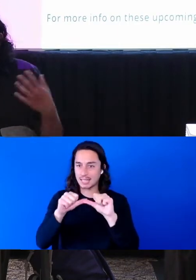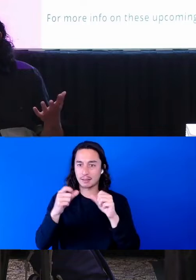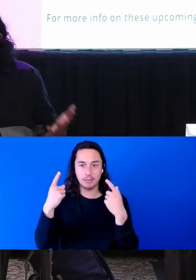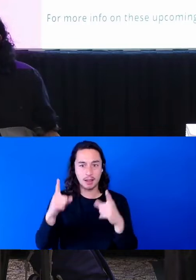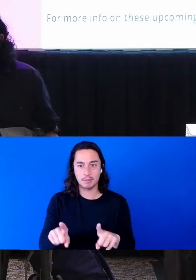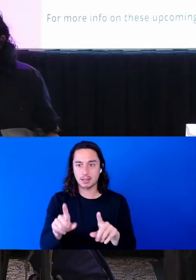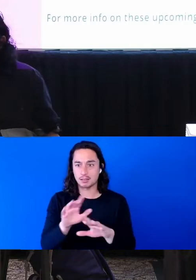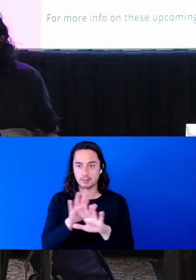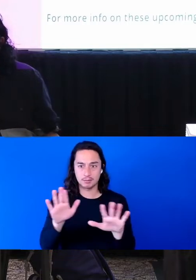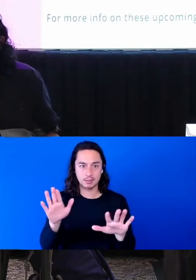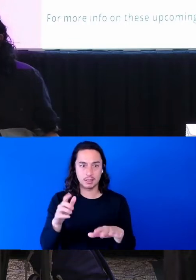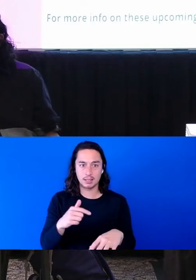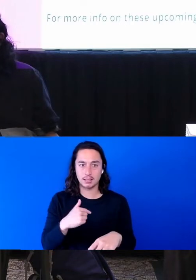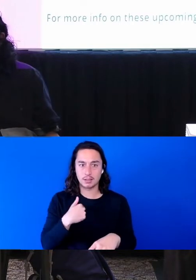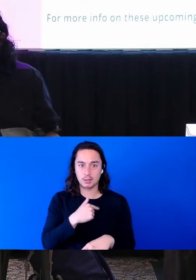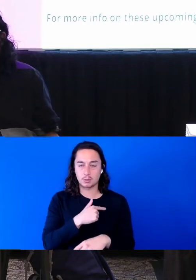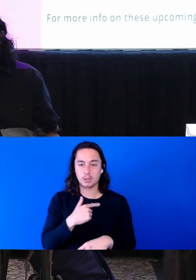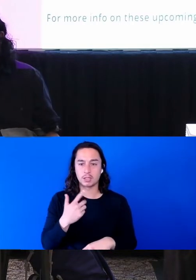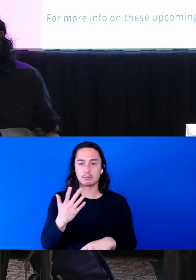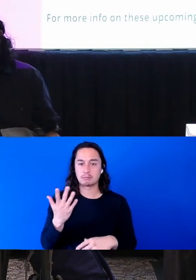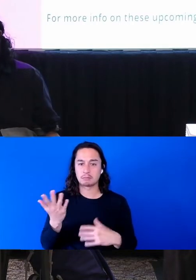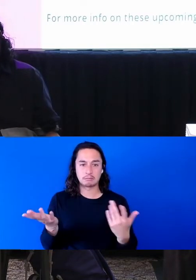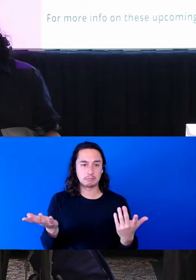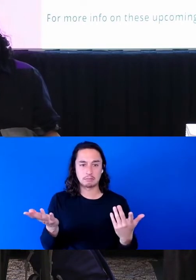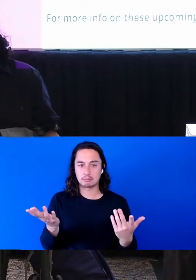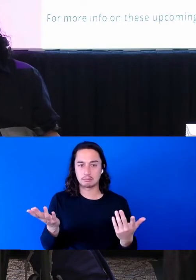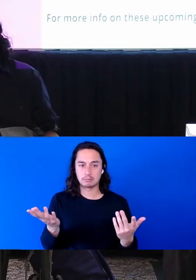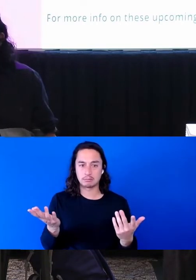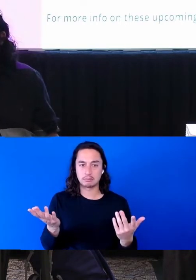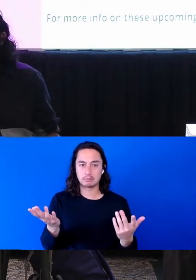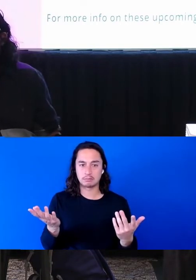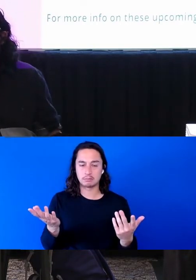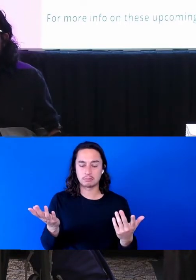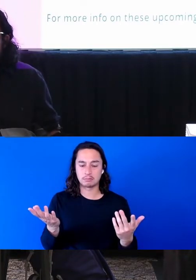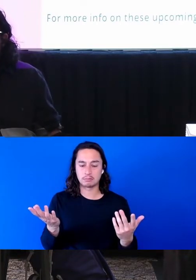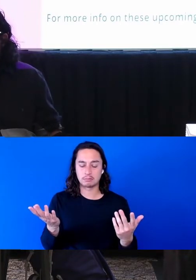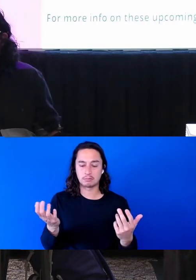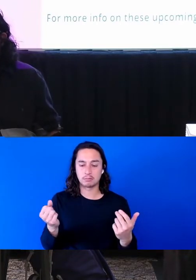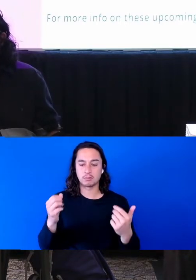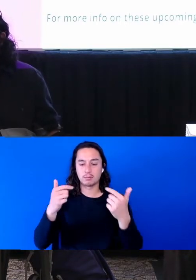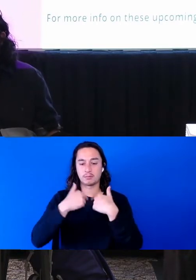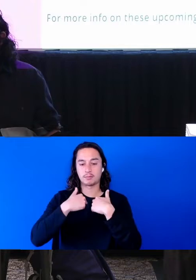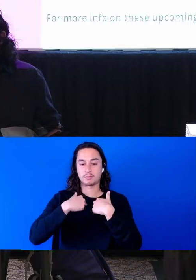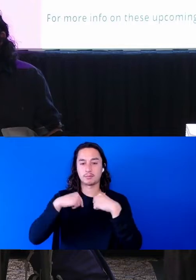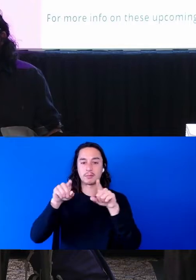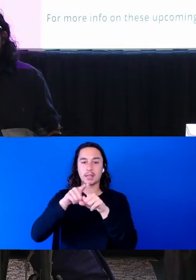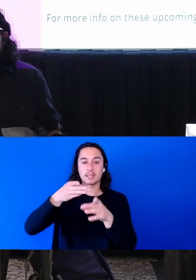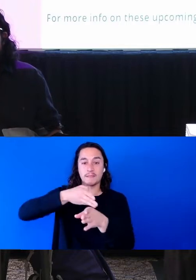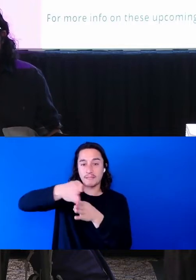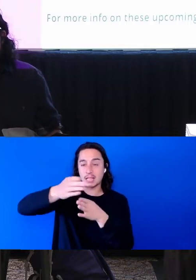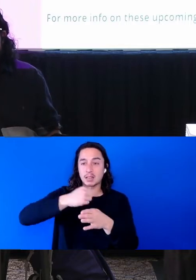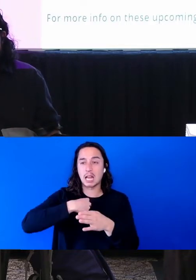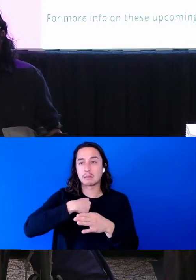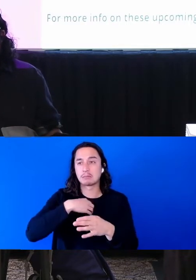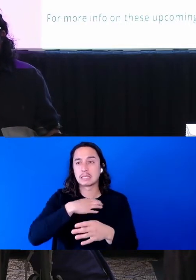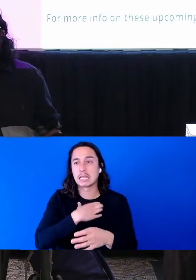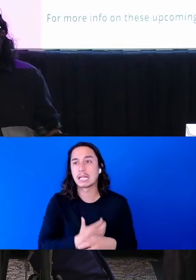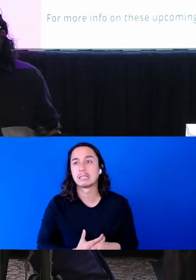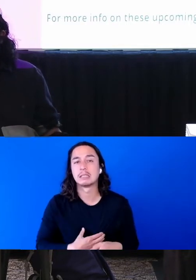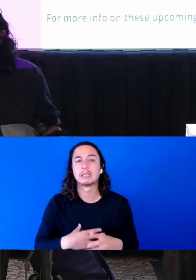Like just burn it down if that's the only thing that's gonna happen, or like what? So I, as a field, am just desperate to figure out like, what can we do to